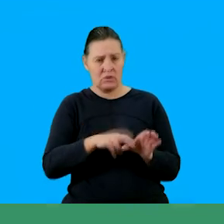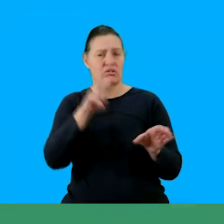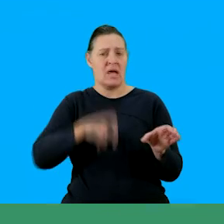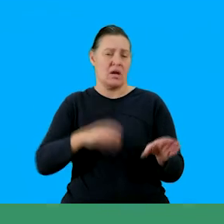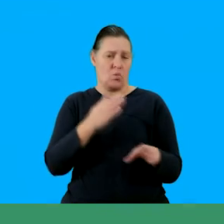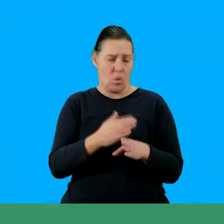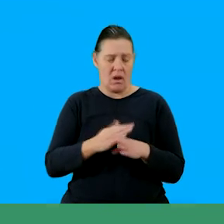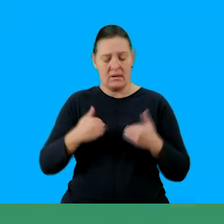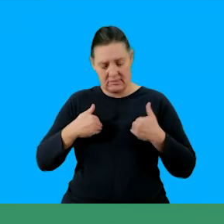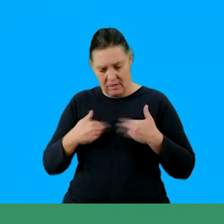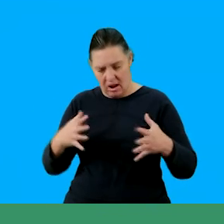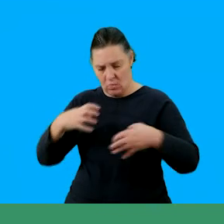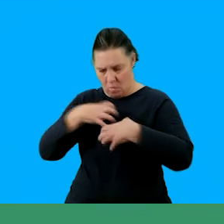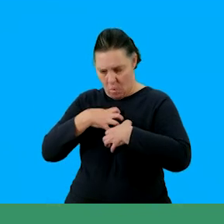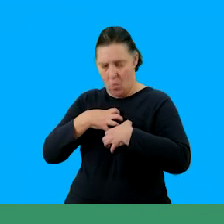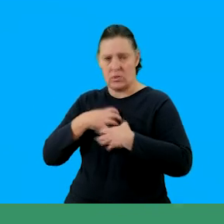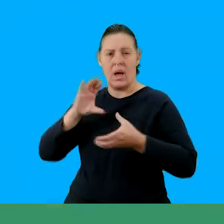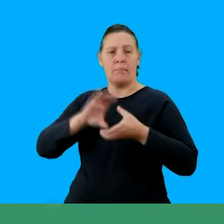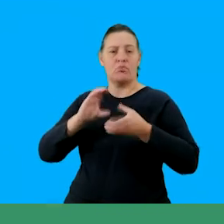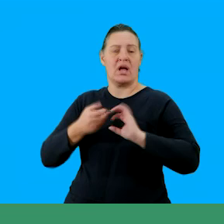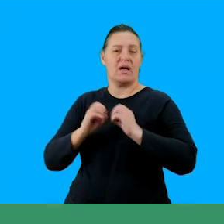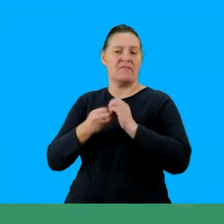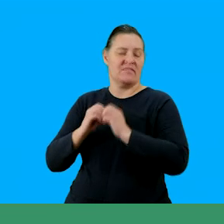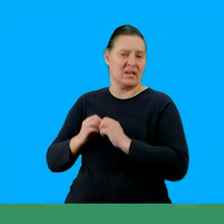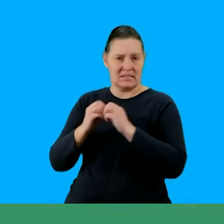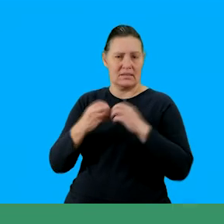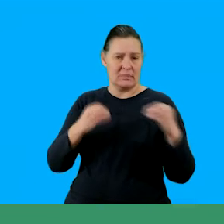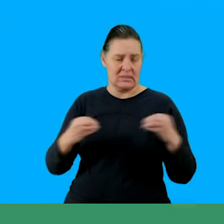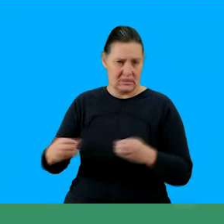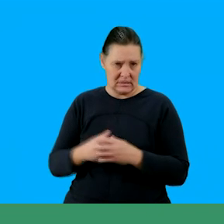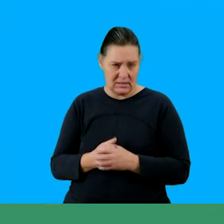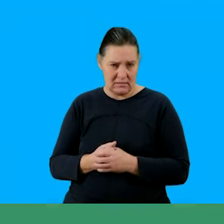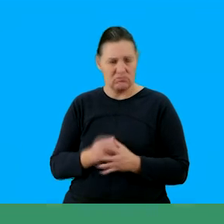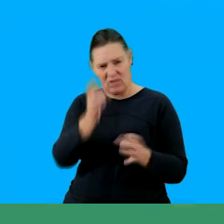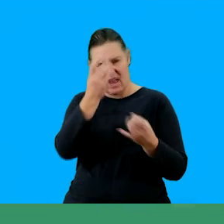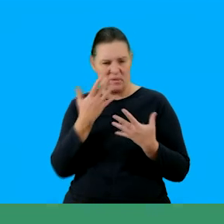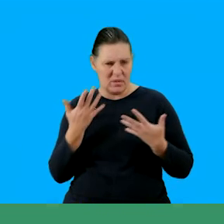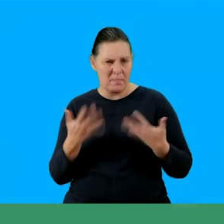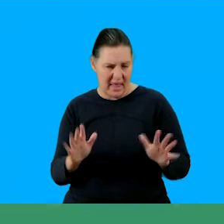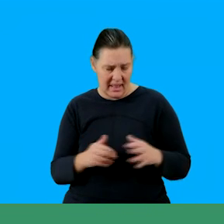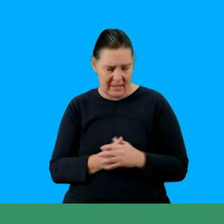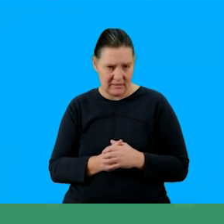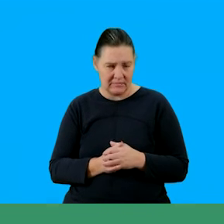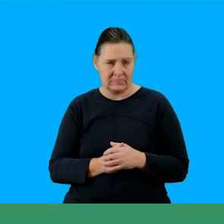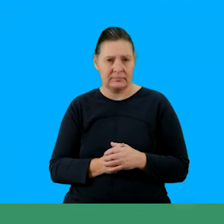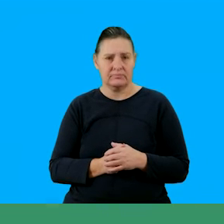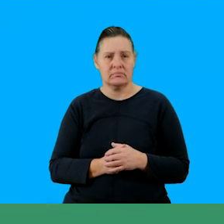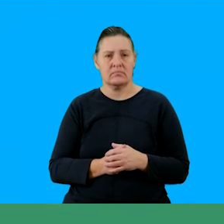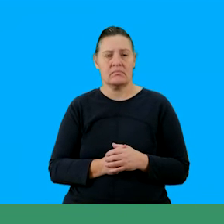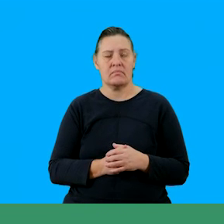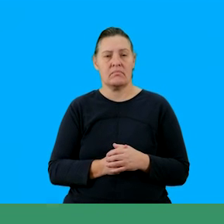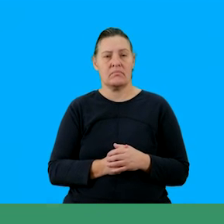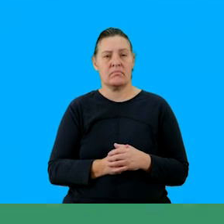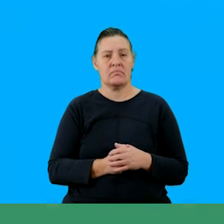resign from work and start his own brick manufacturing business. So this is just information of what Jabulani